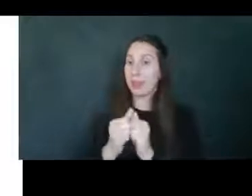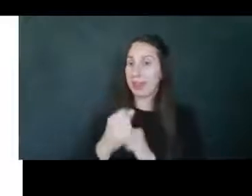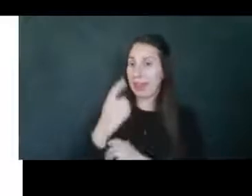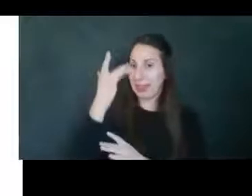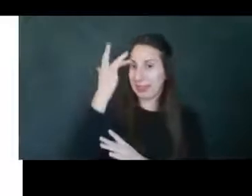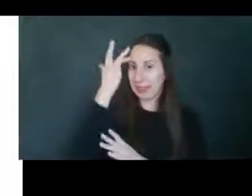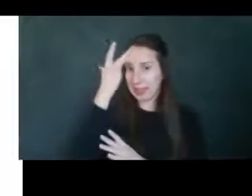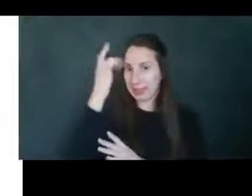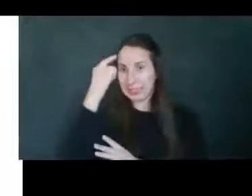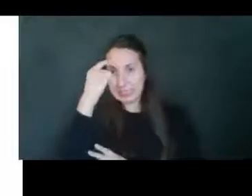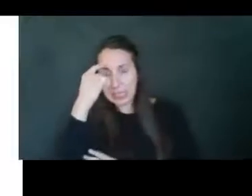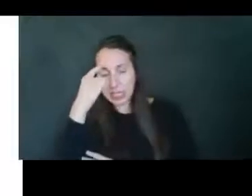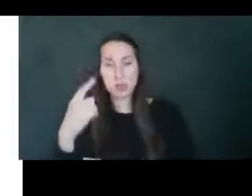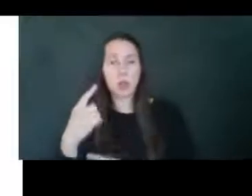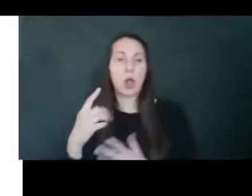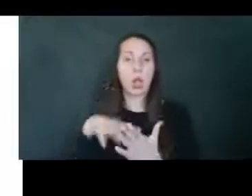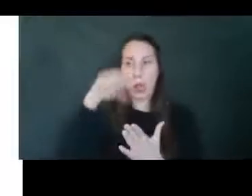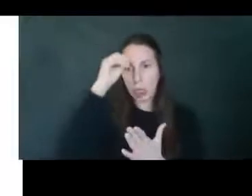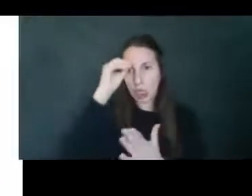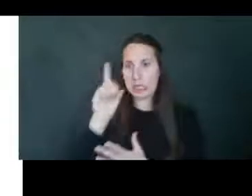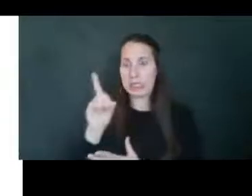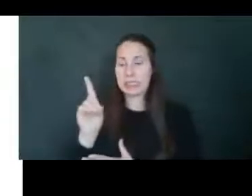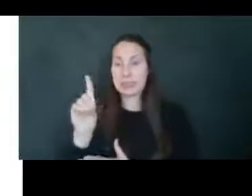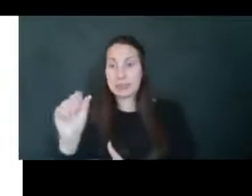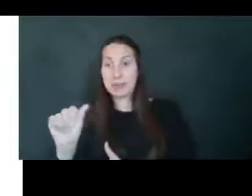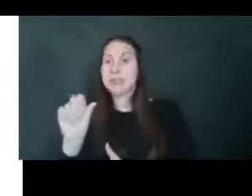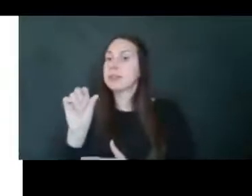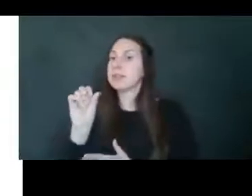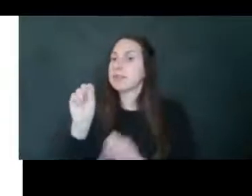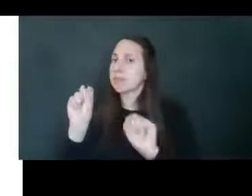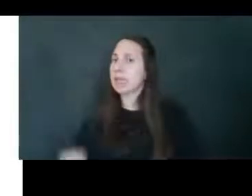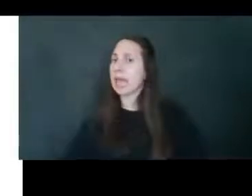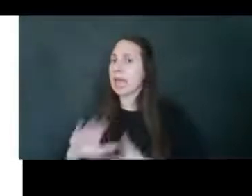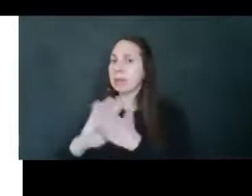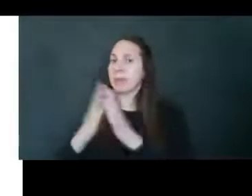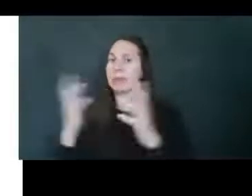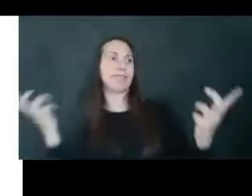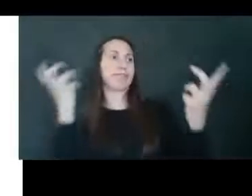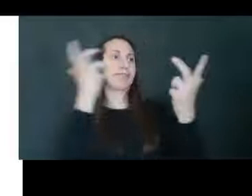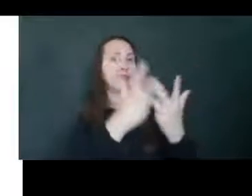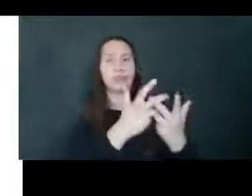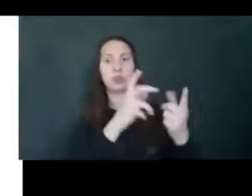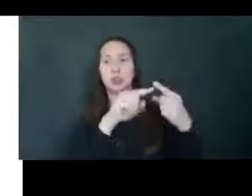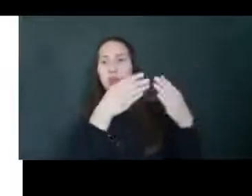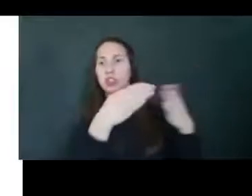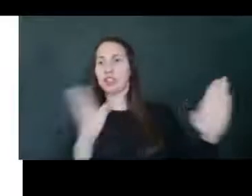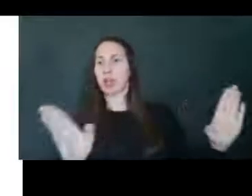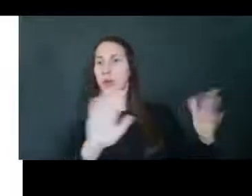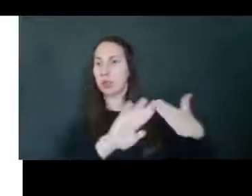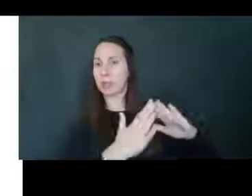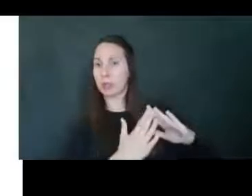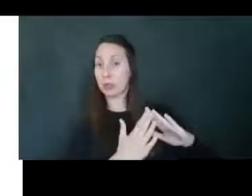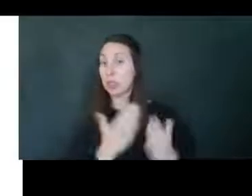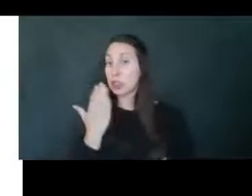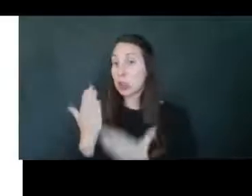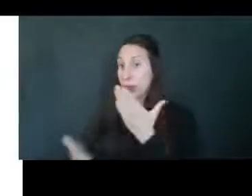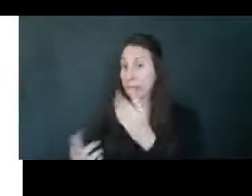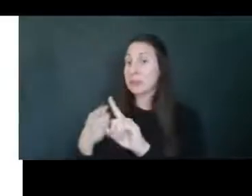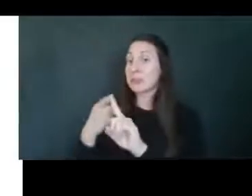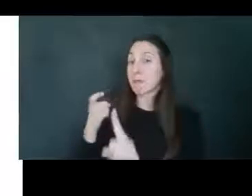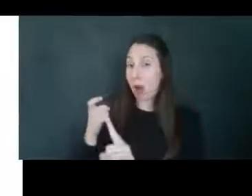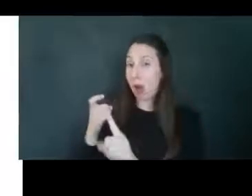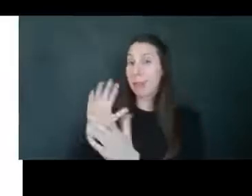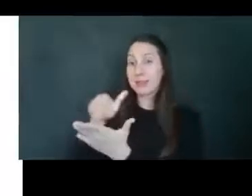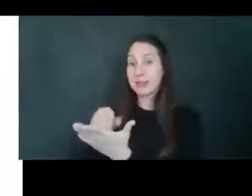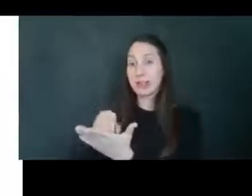disabilities, is generalizable to a large portion of the community. So it might have come from the Center for Special Needs, it might